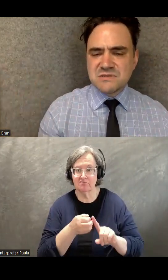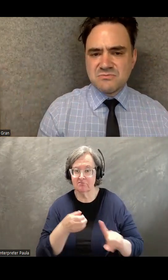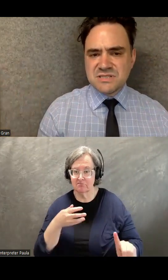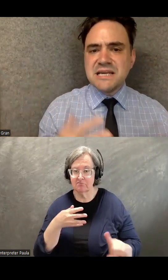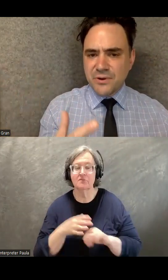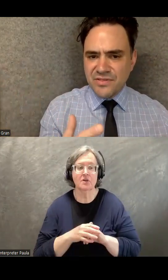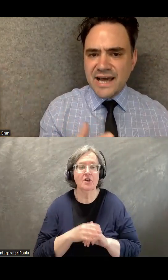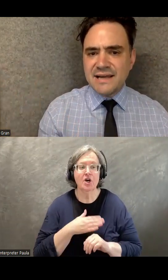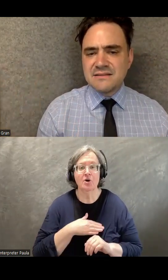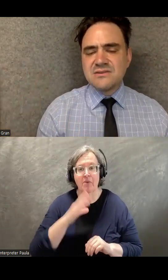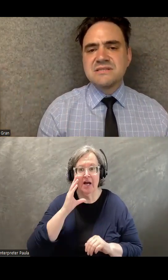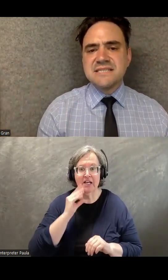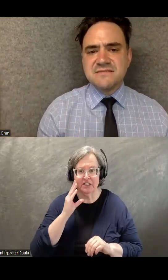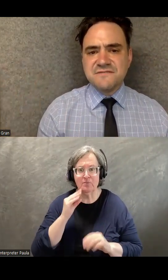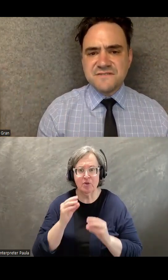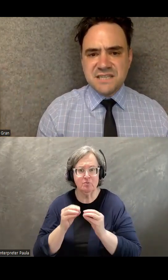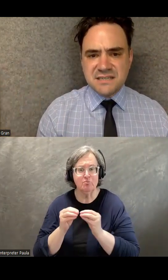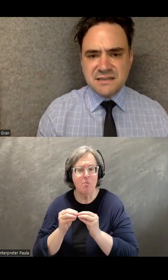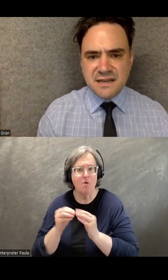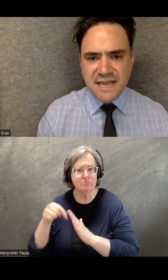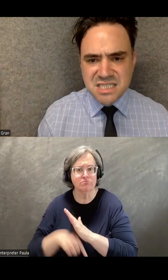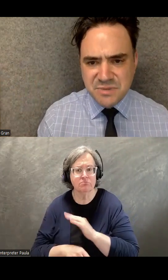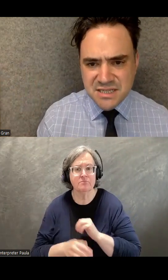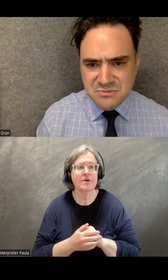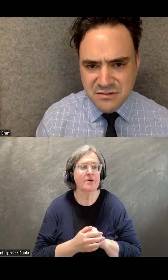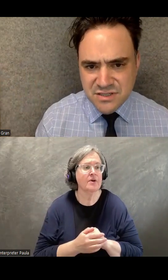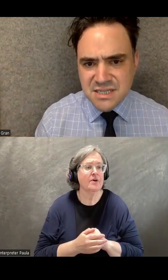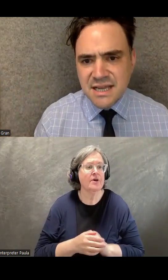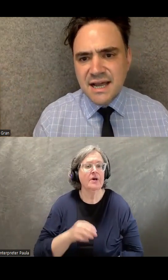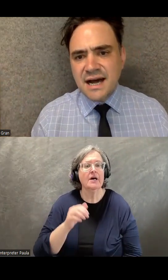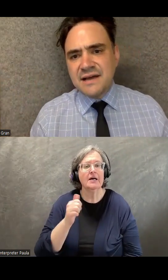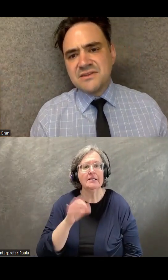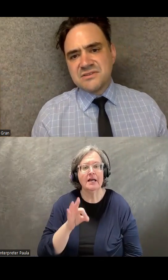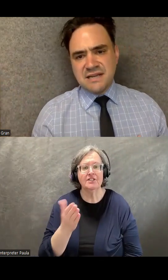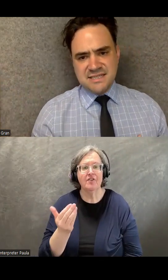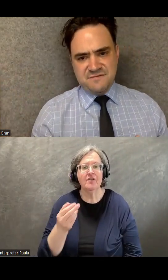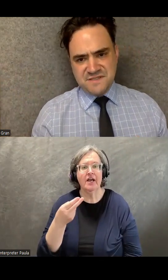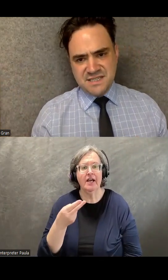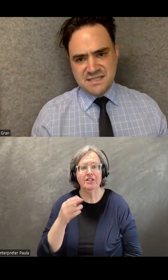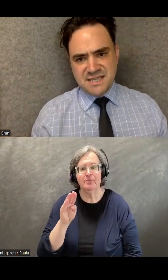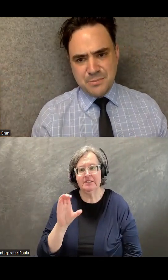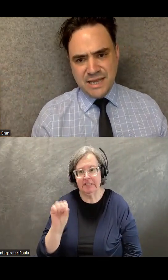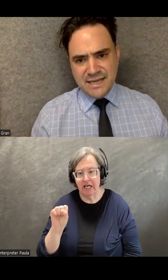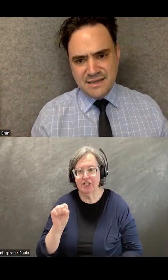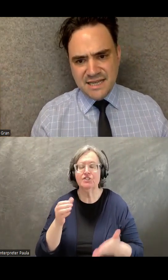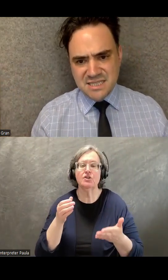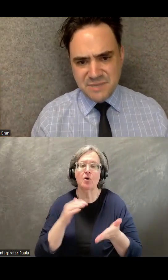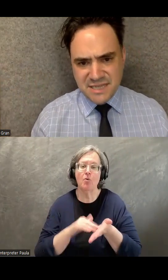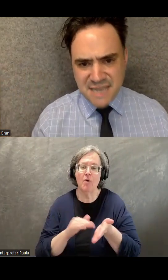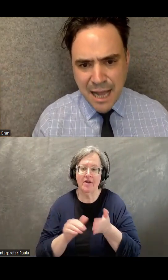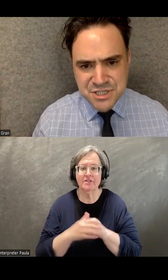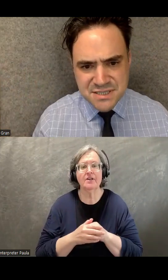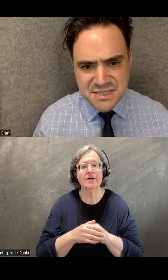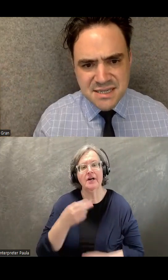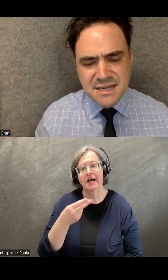experience was deeper in that. There's 1915 HCBS waivers, and then there's 1915 state plan